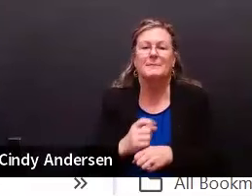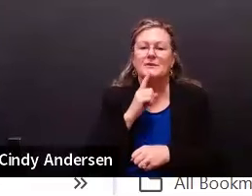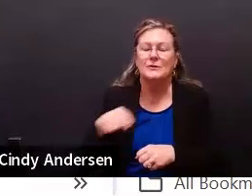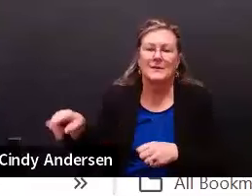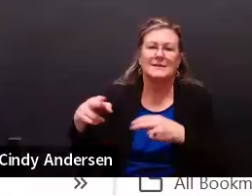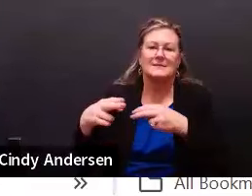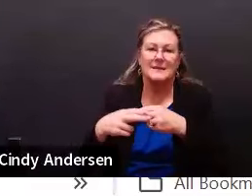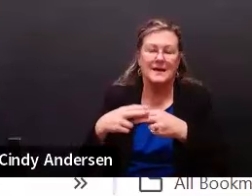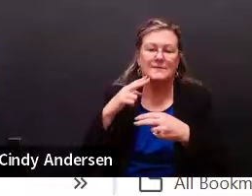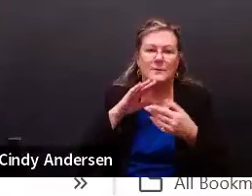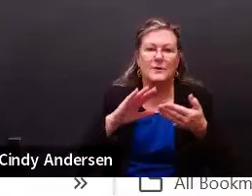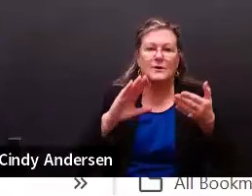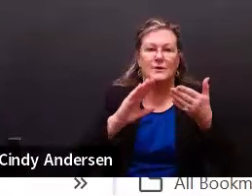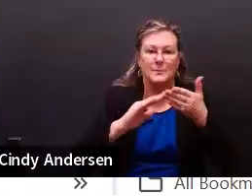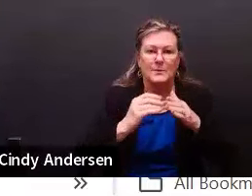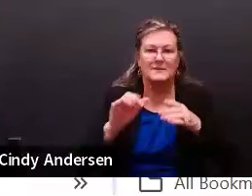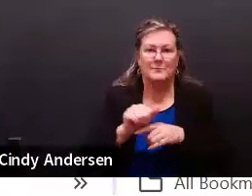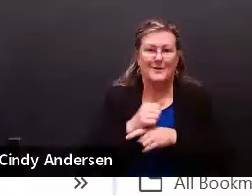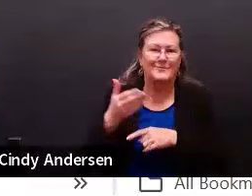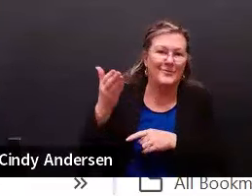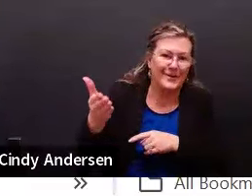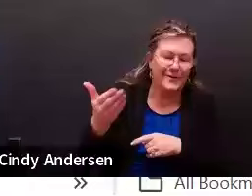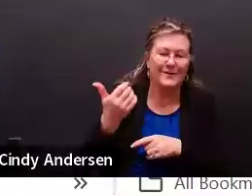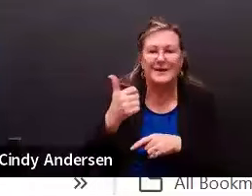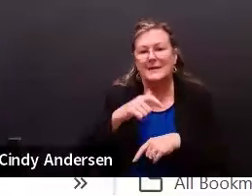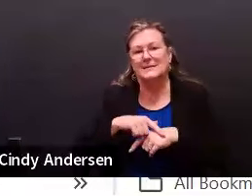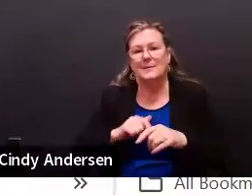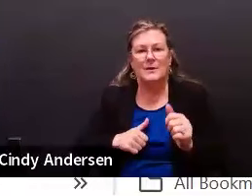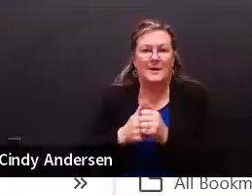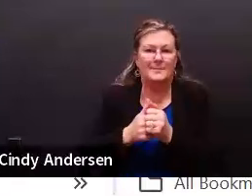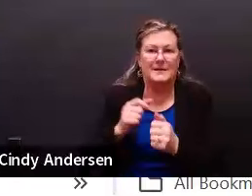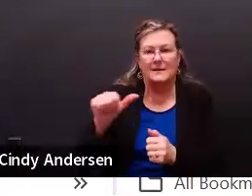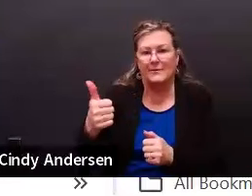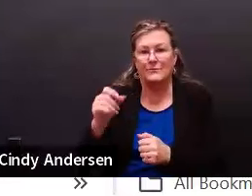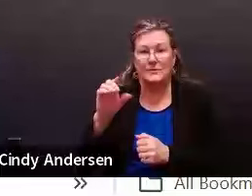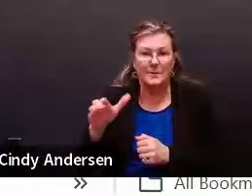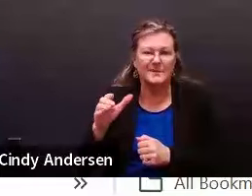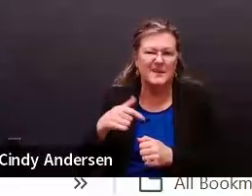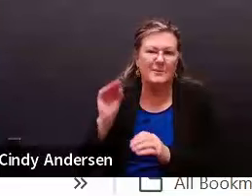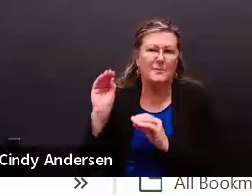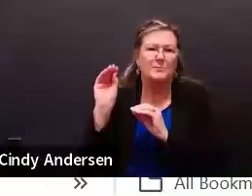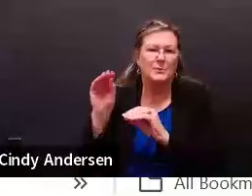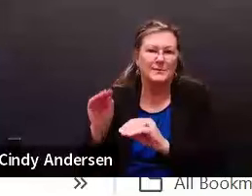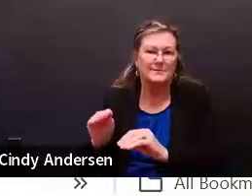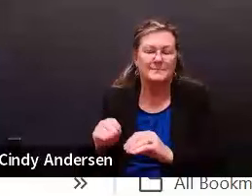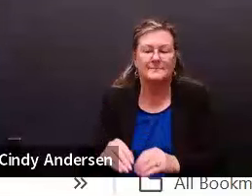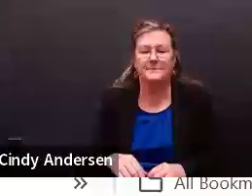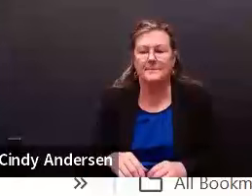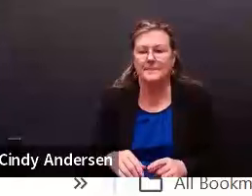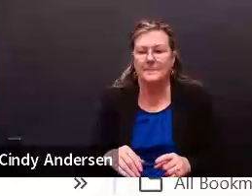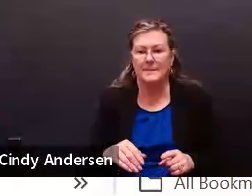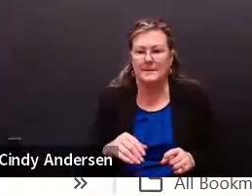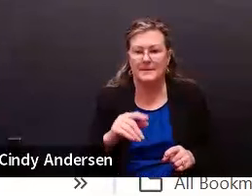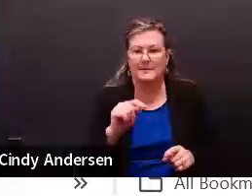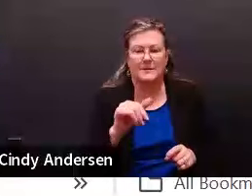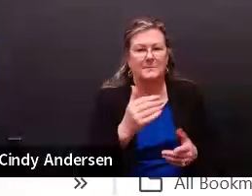slides for the communities of practice are on there. Any updated, other documents, we can put on that. So the before we recording wrap as up, well.